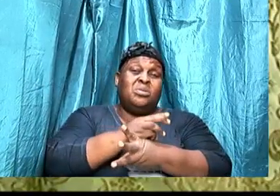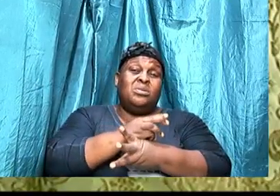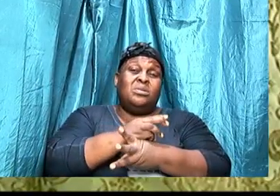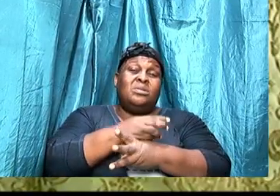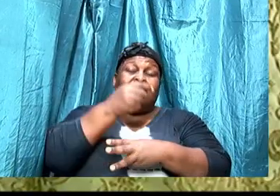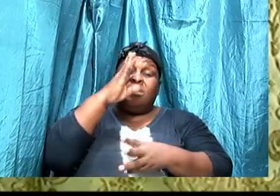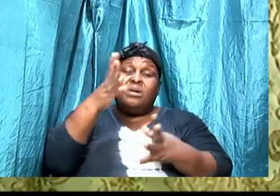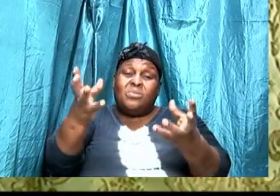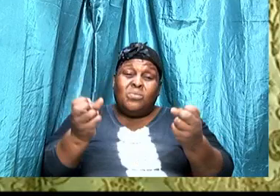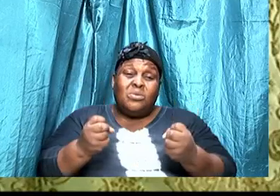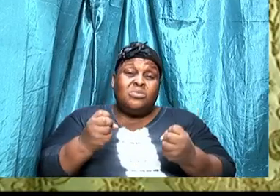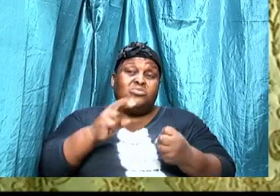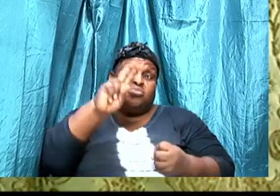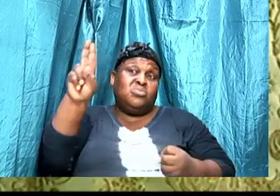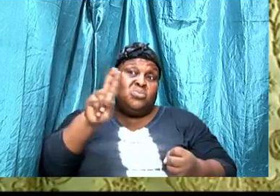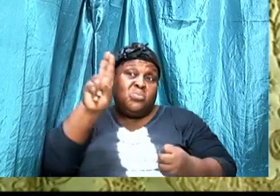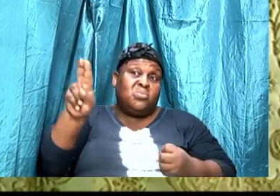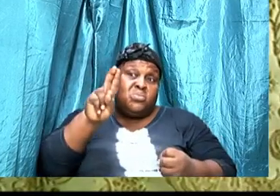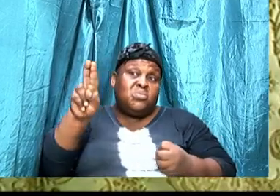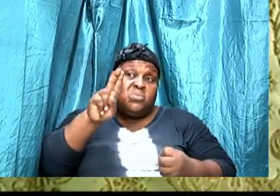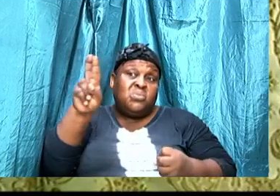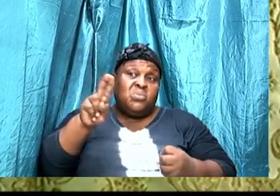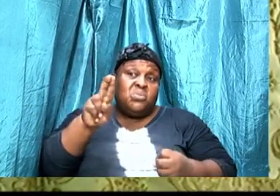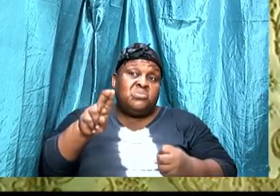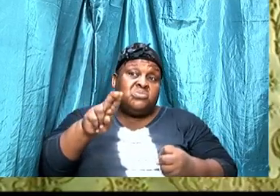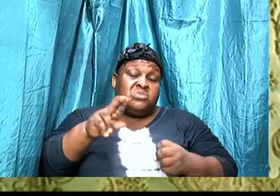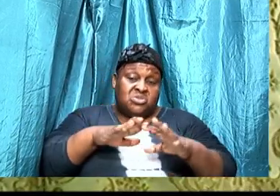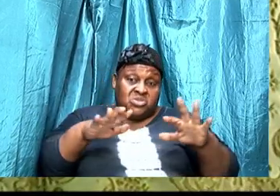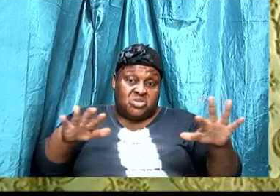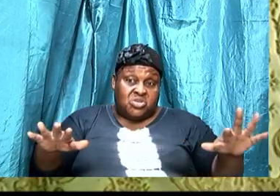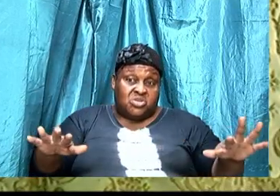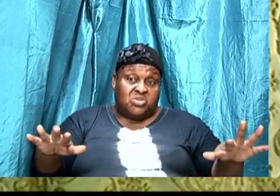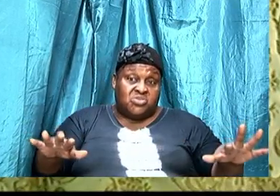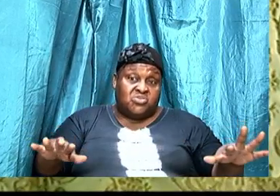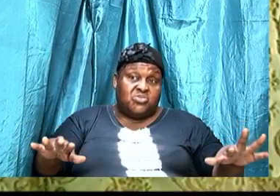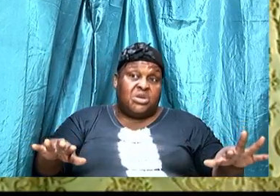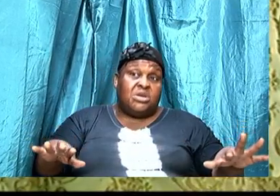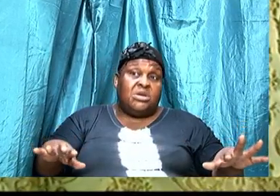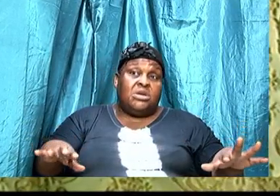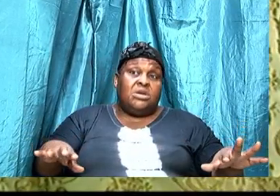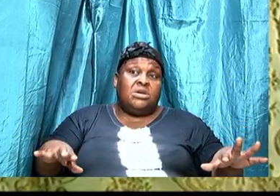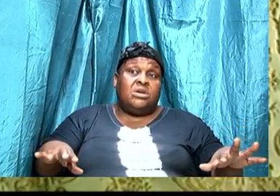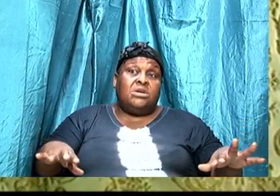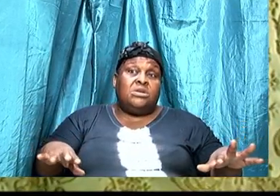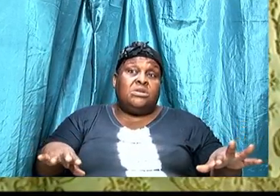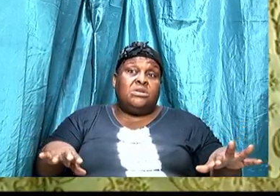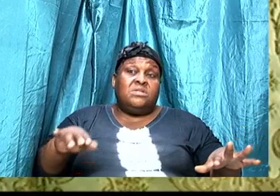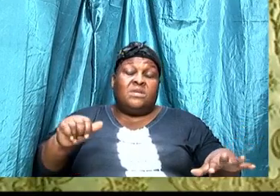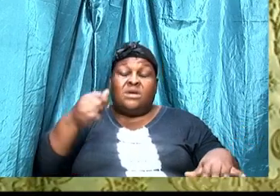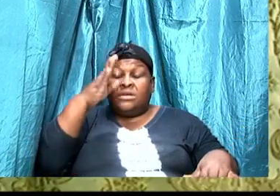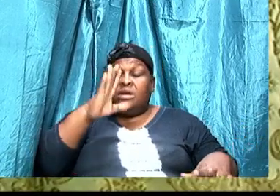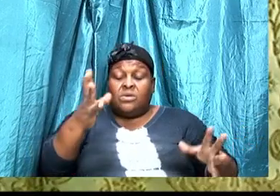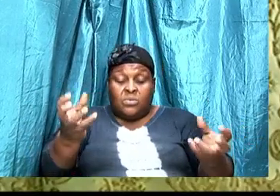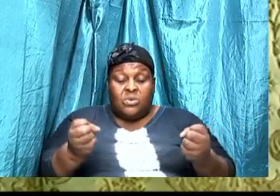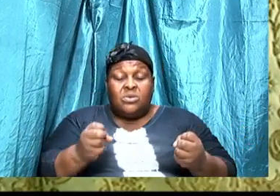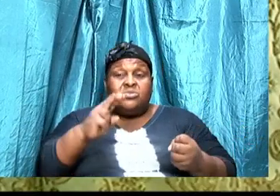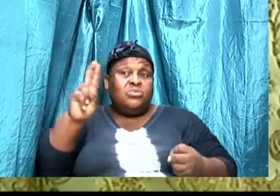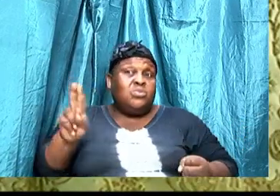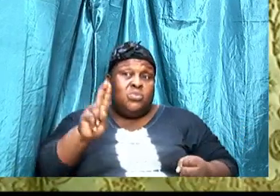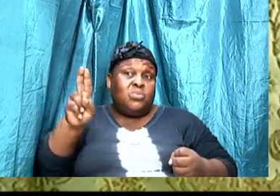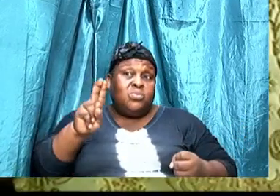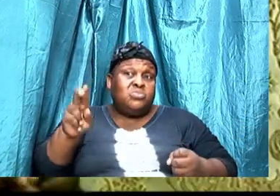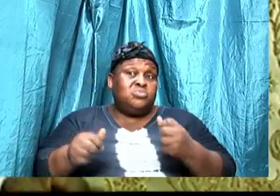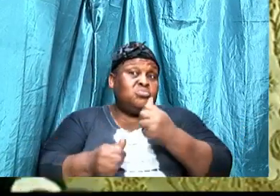body. He wants to do it through his body. It is his body that he wants to do it through, which is